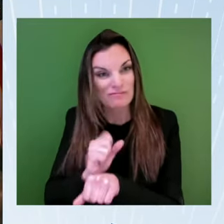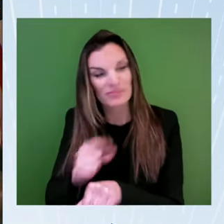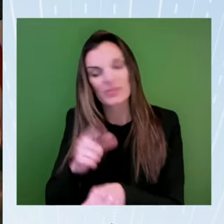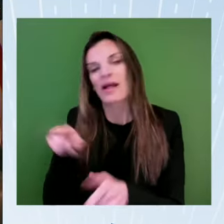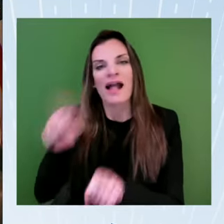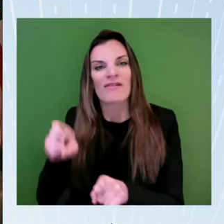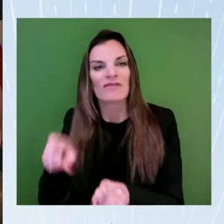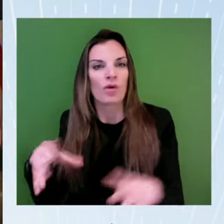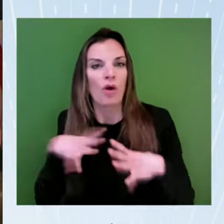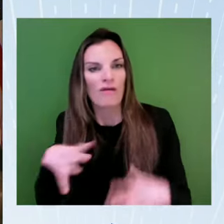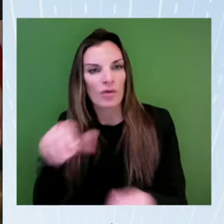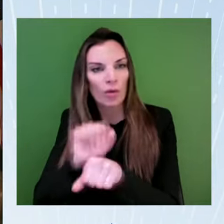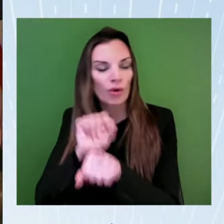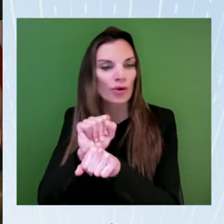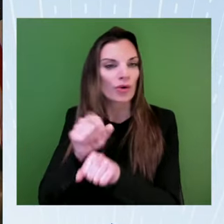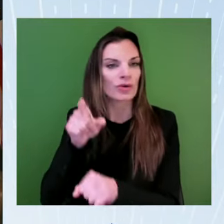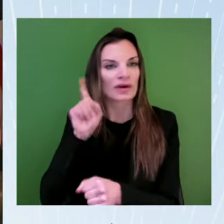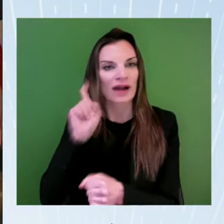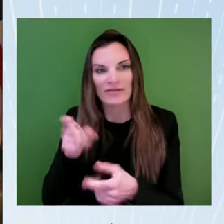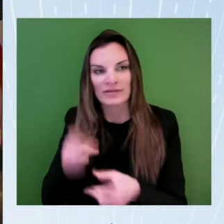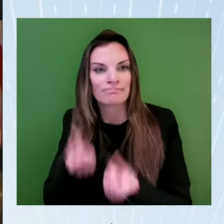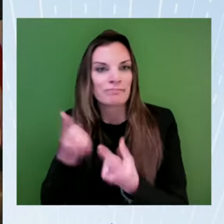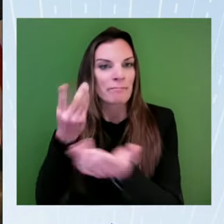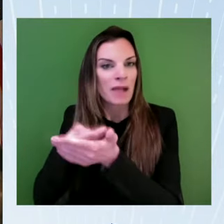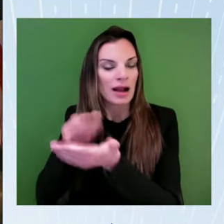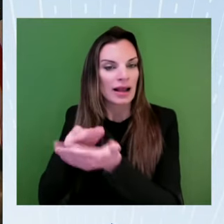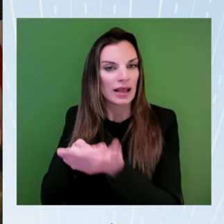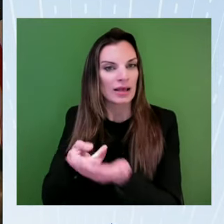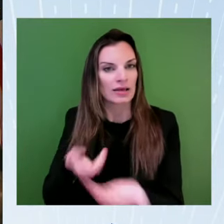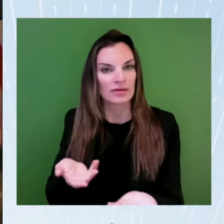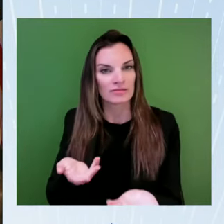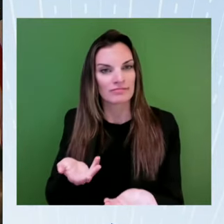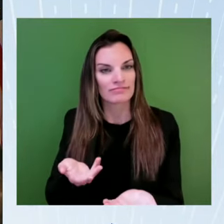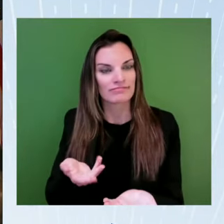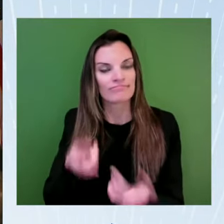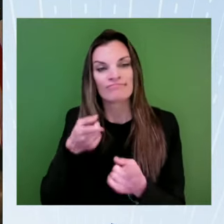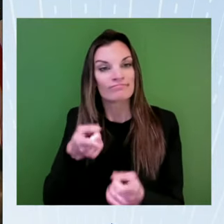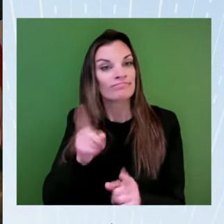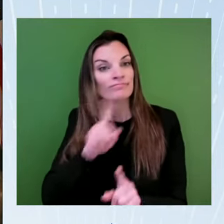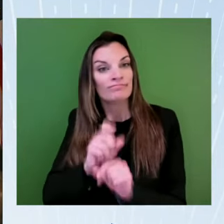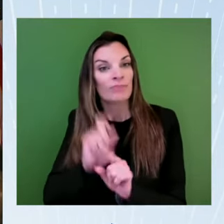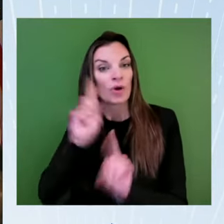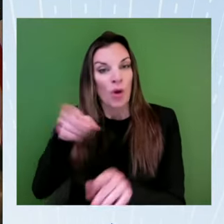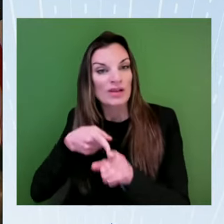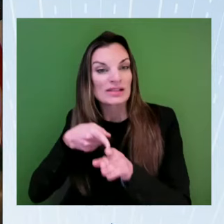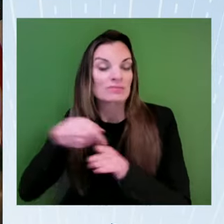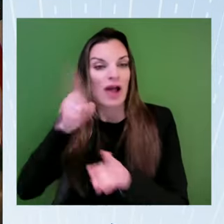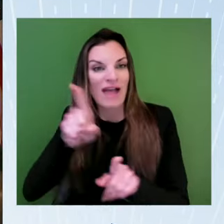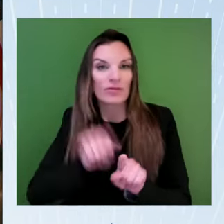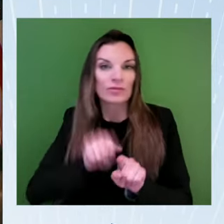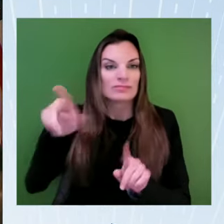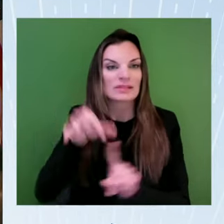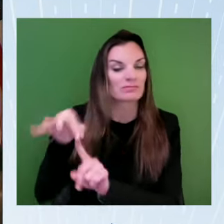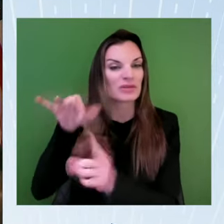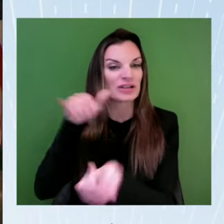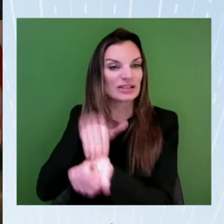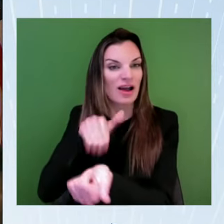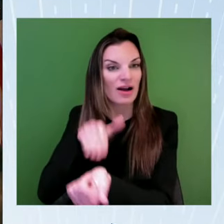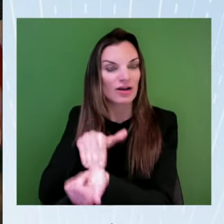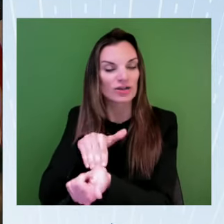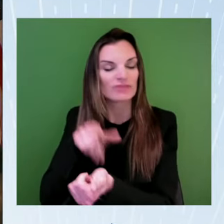there. And guess what? He never made it to the specialist. Instead, he started